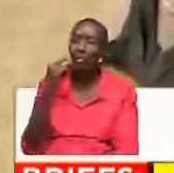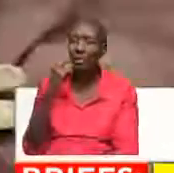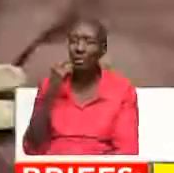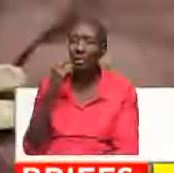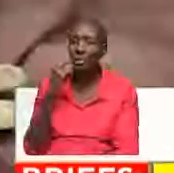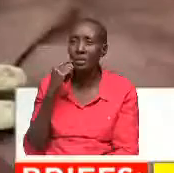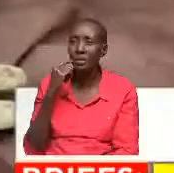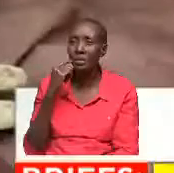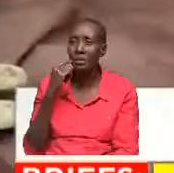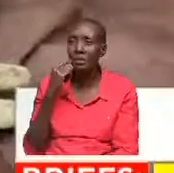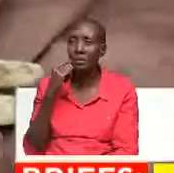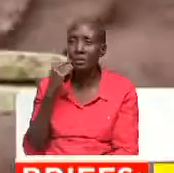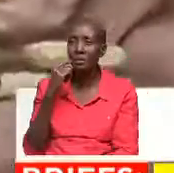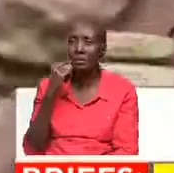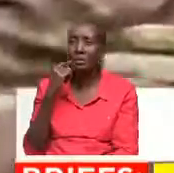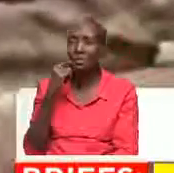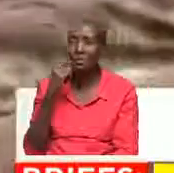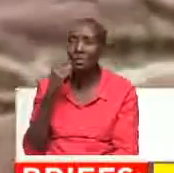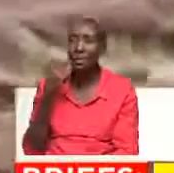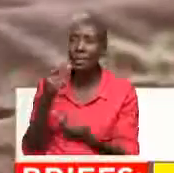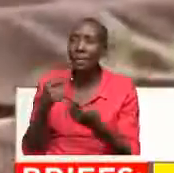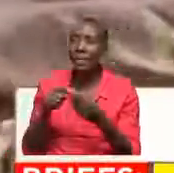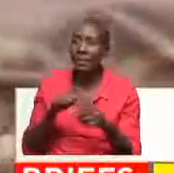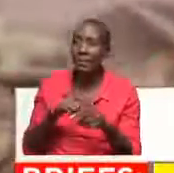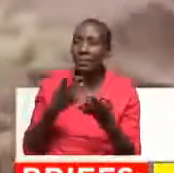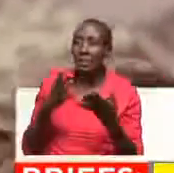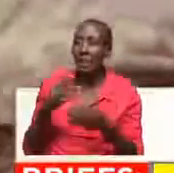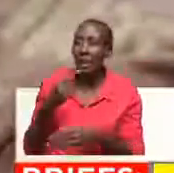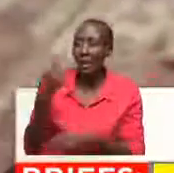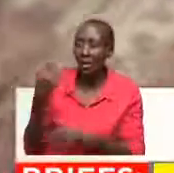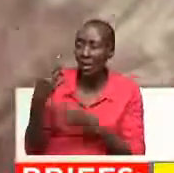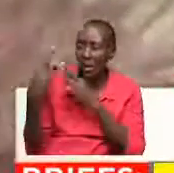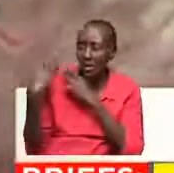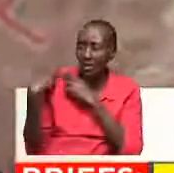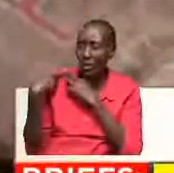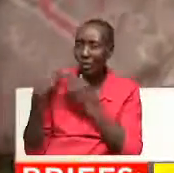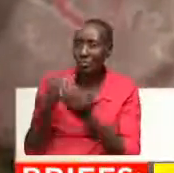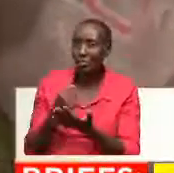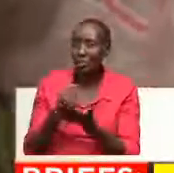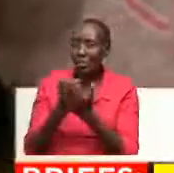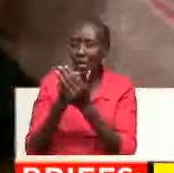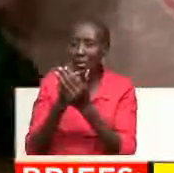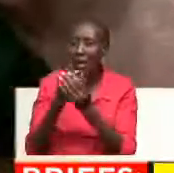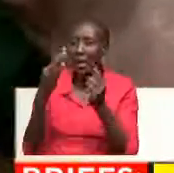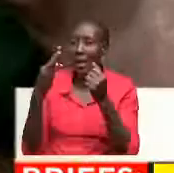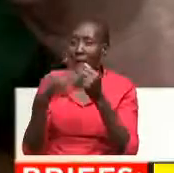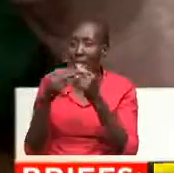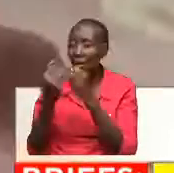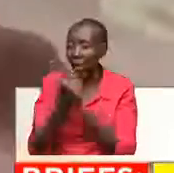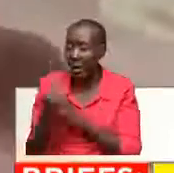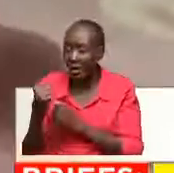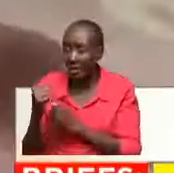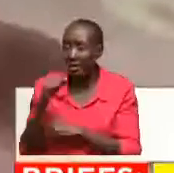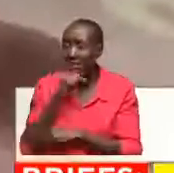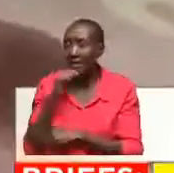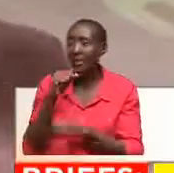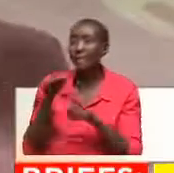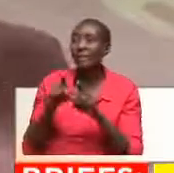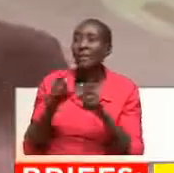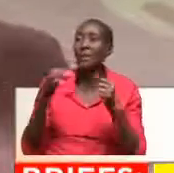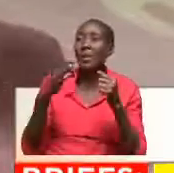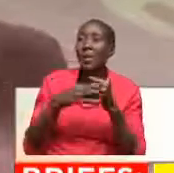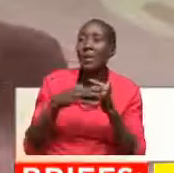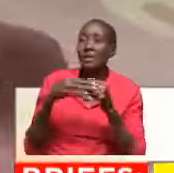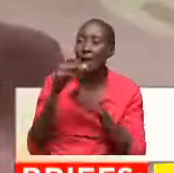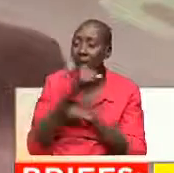Market. As the sole earner in a family of eight grandchildren and great-grandchildren, the 69-year-old says she's had no